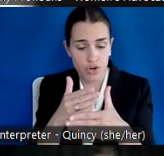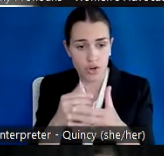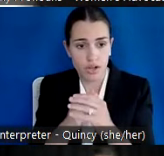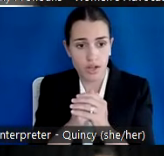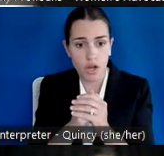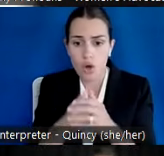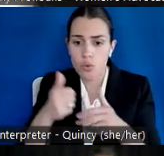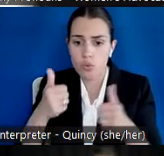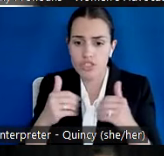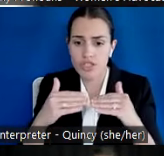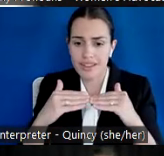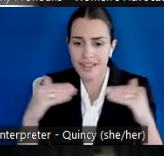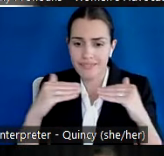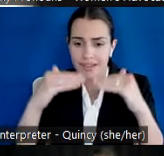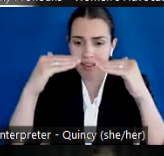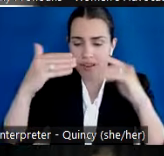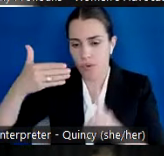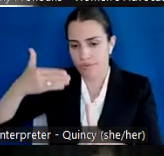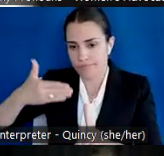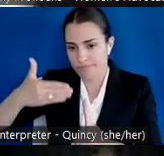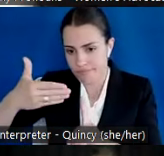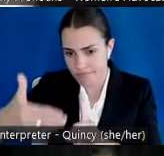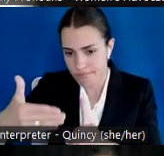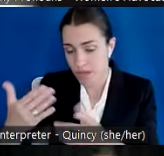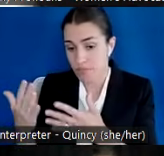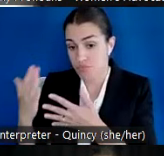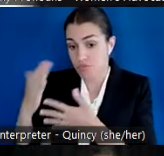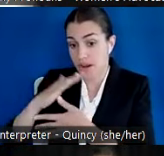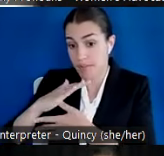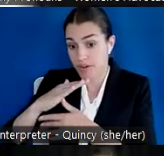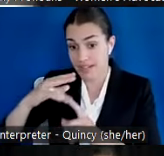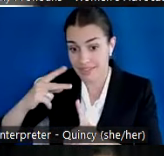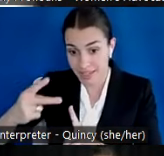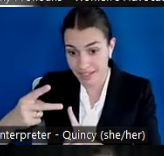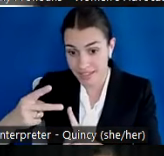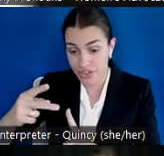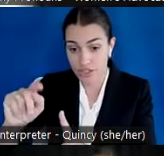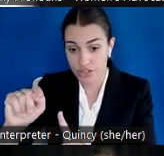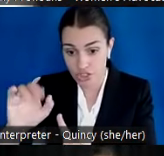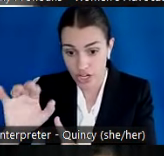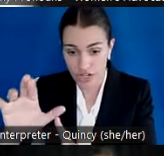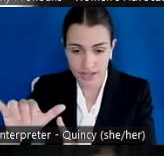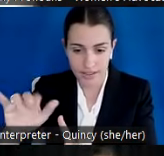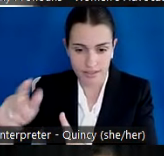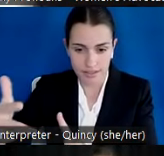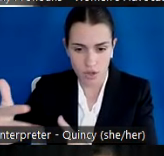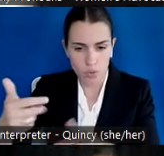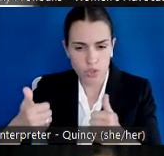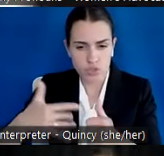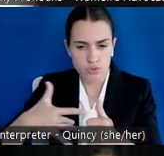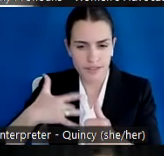which level of prevention, primary, secondary, tertiary, do you feel you currently influence the